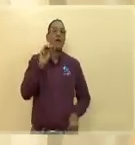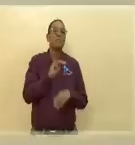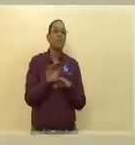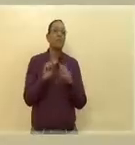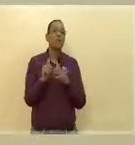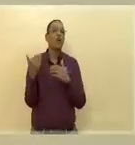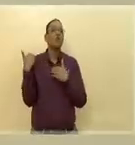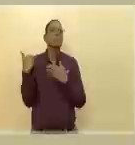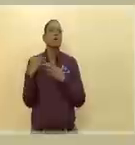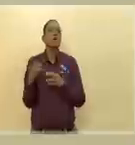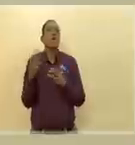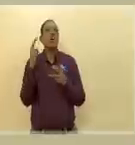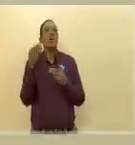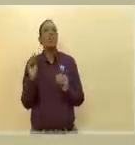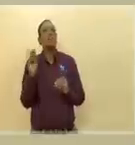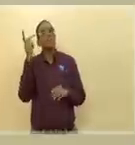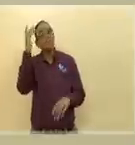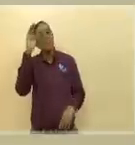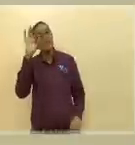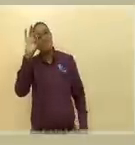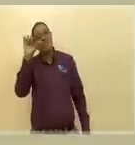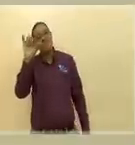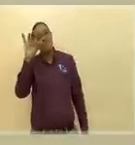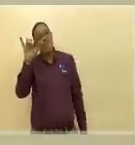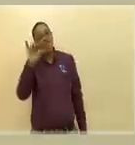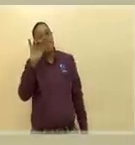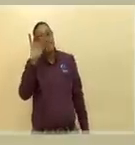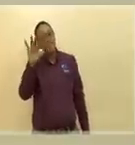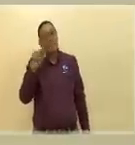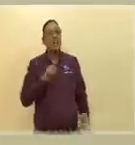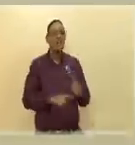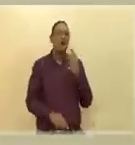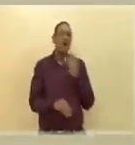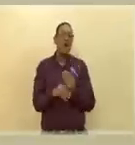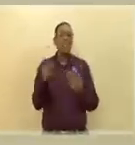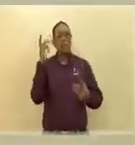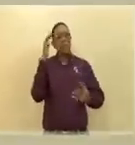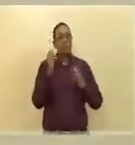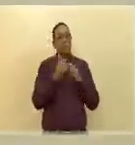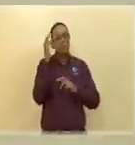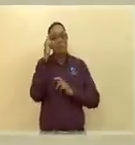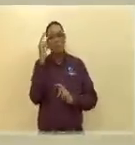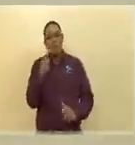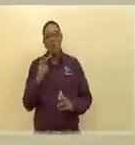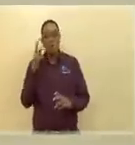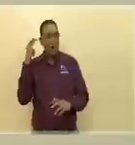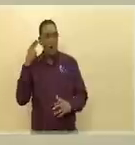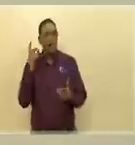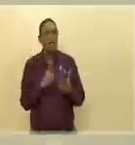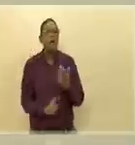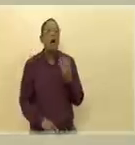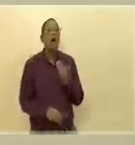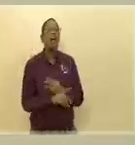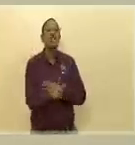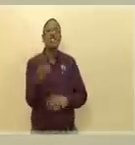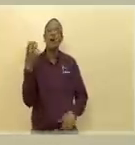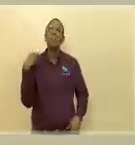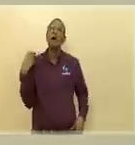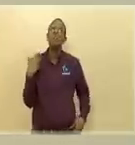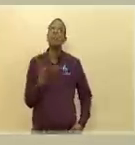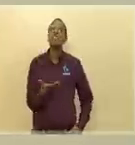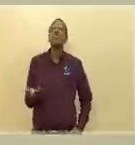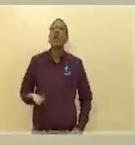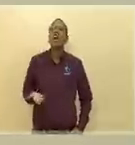Minister, the Honorable Floyd Green, along with Prime Minister, the Most Honorable Andrew Holness, and the Permanent Secretary